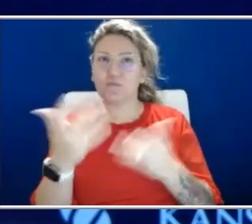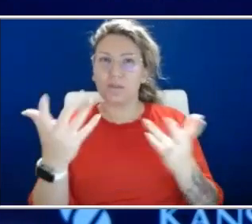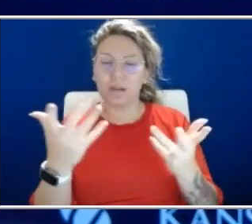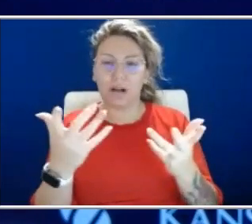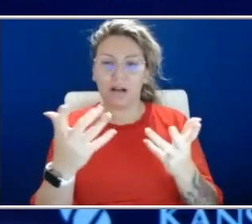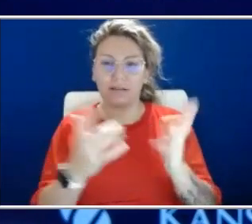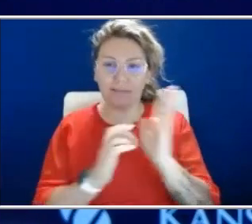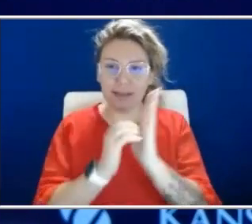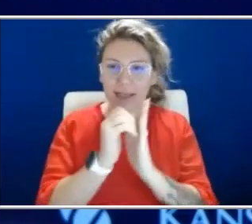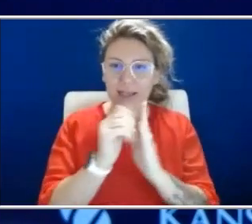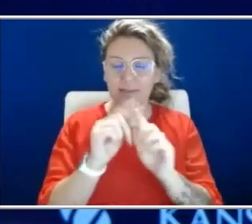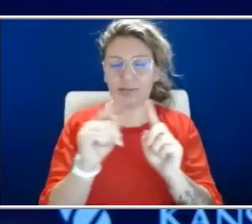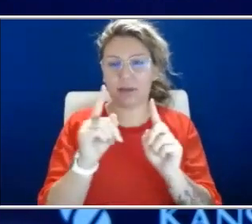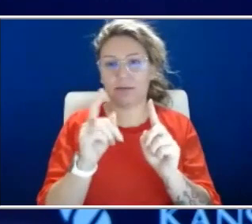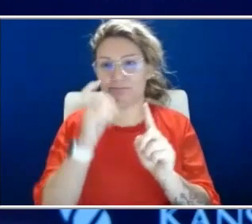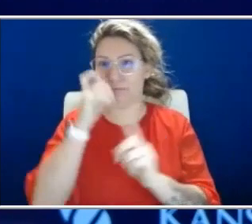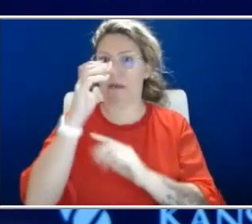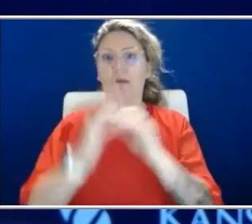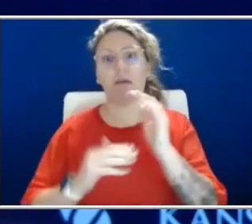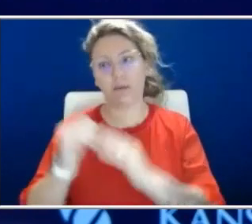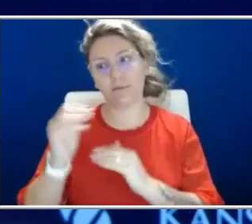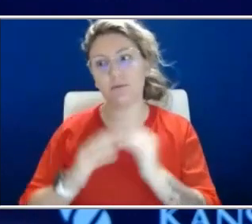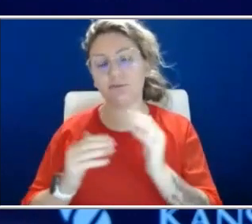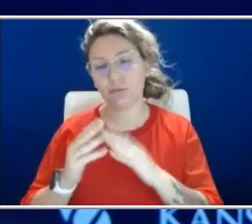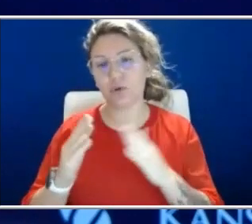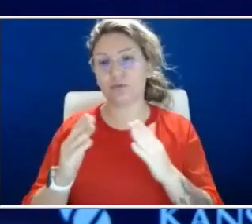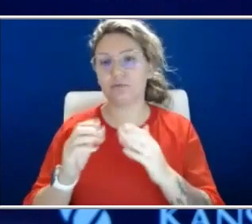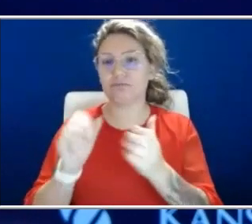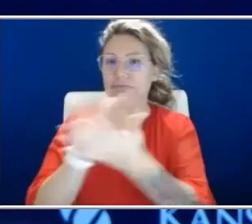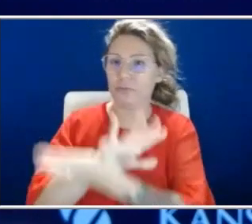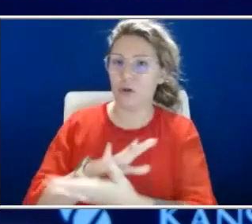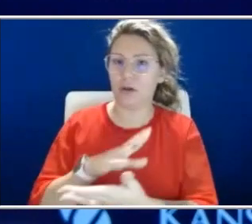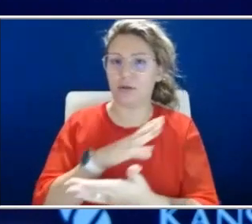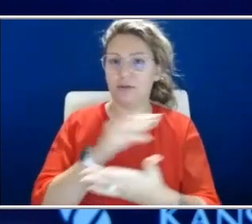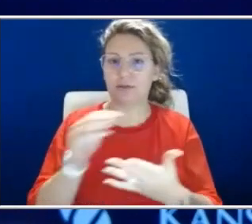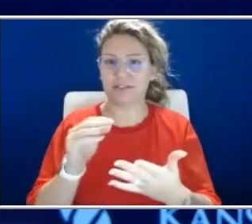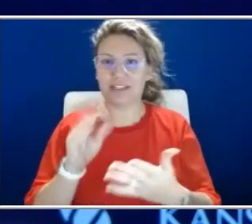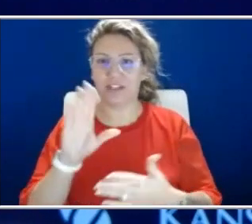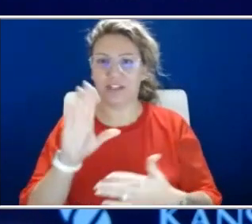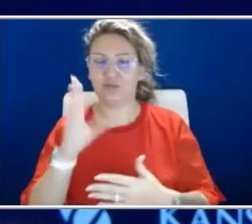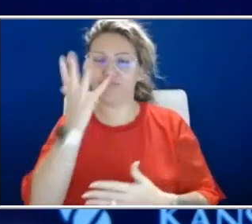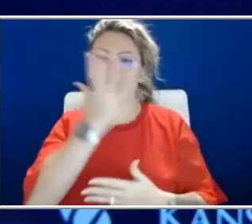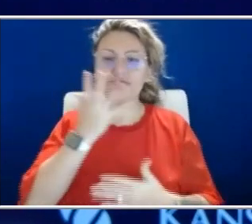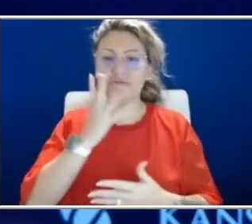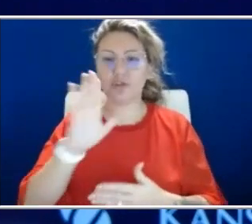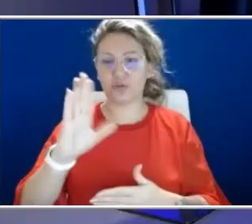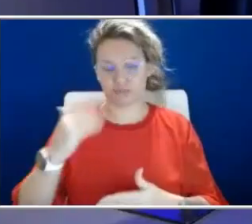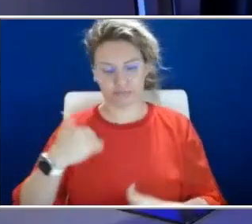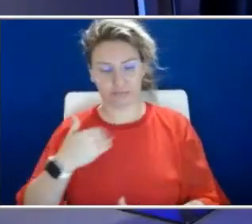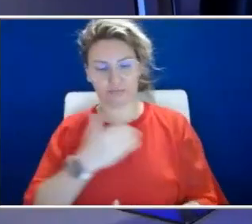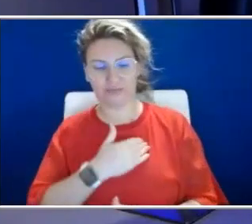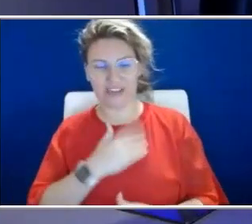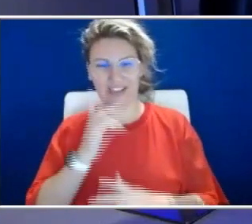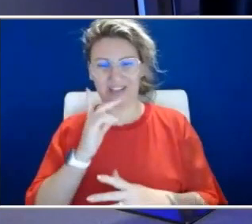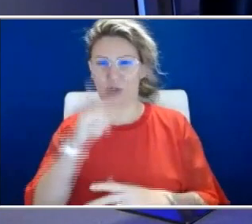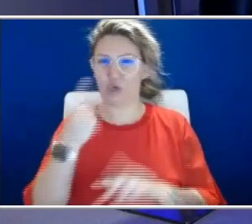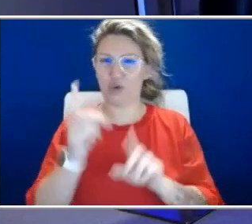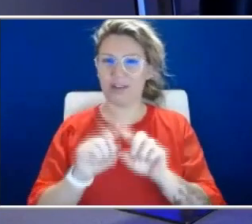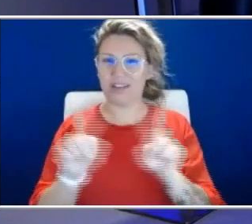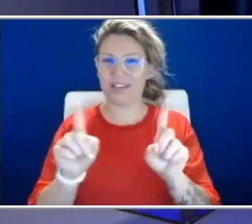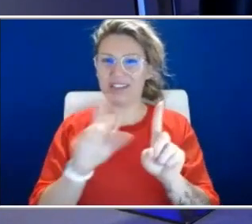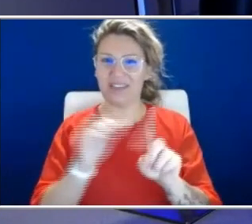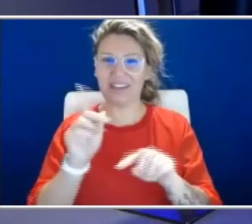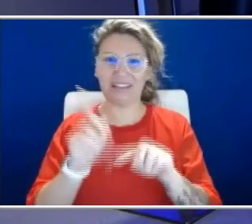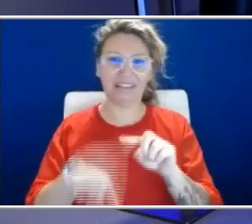lot of discomfort and really distorting the appearance of her breast. So Right. and they can't actually